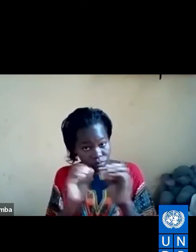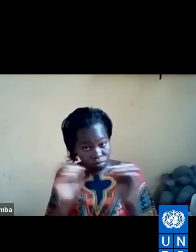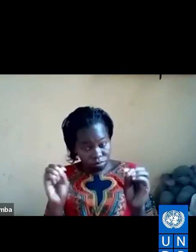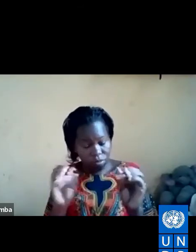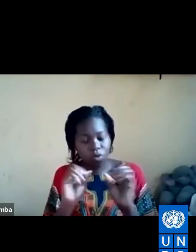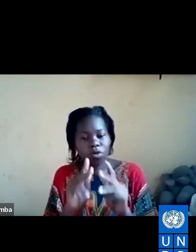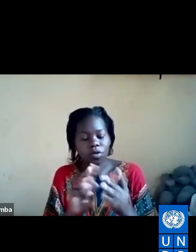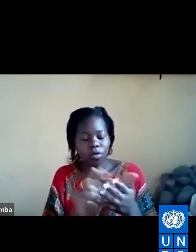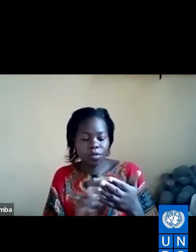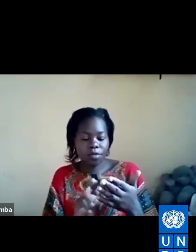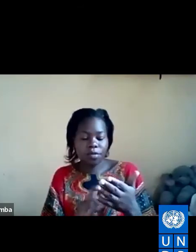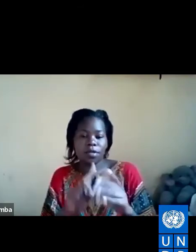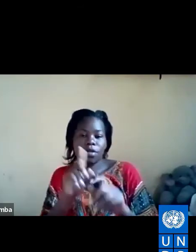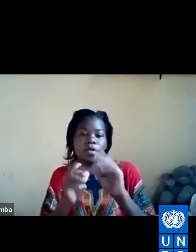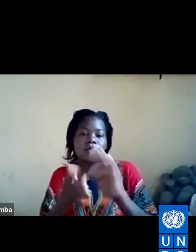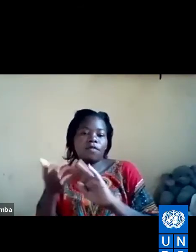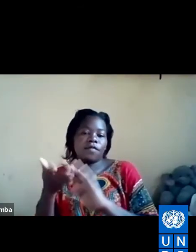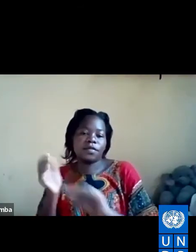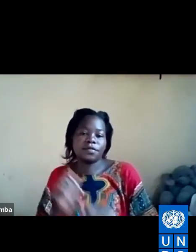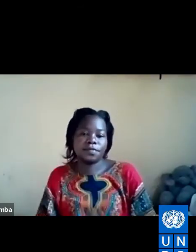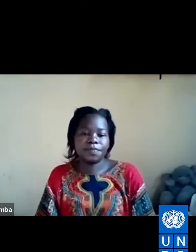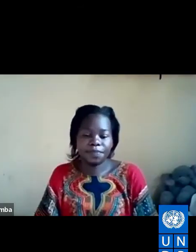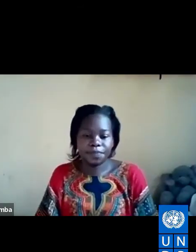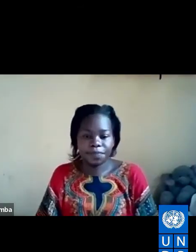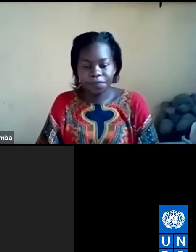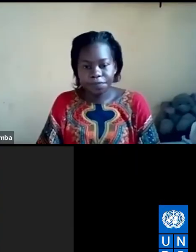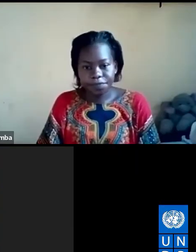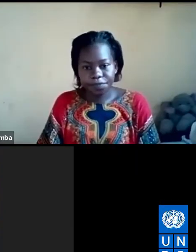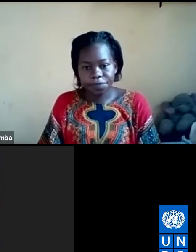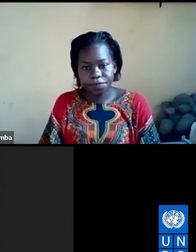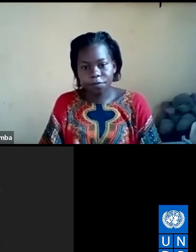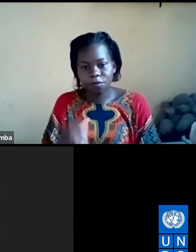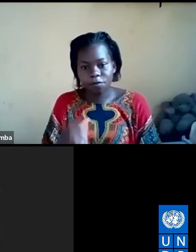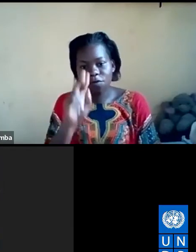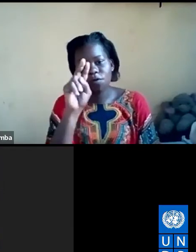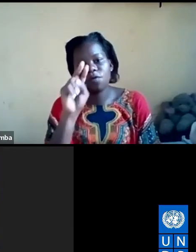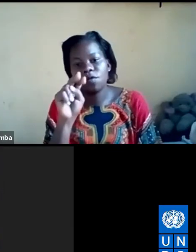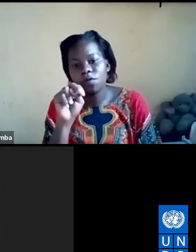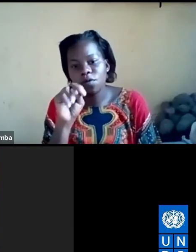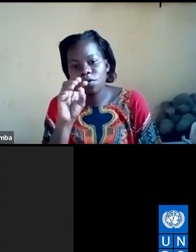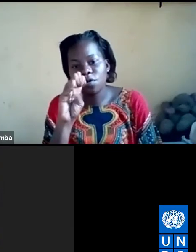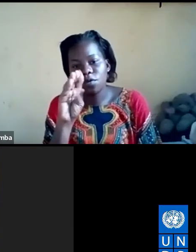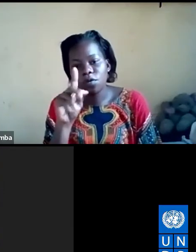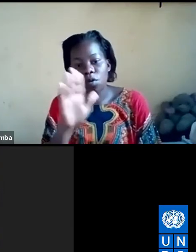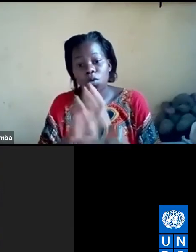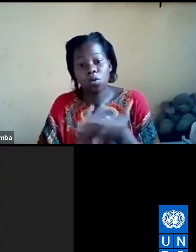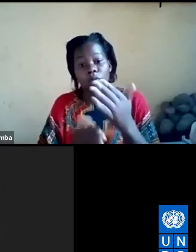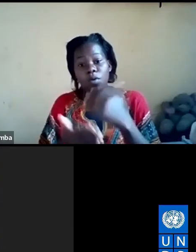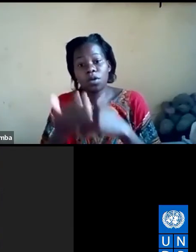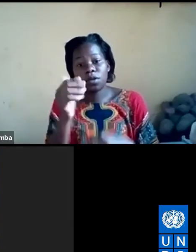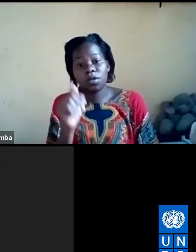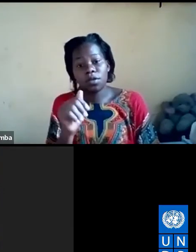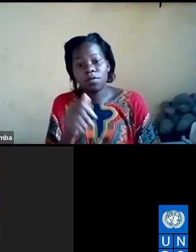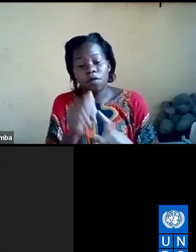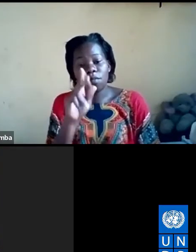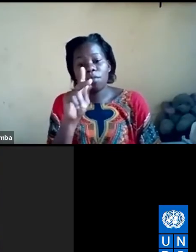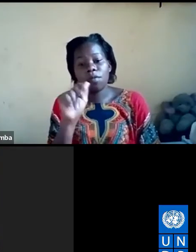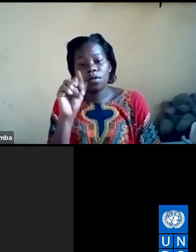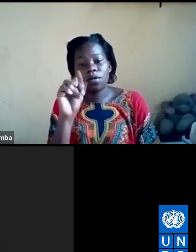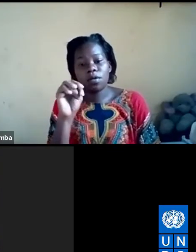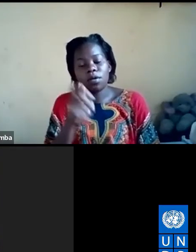meantime. This one is from Nobo Akandinda. Good morning to you. I'm Nobo Akandinda from Kampala. What are the opportunities